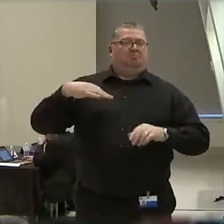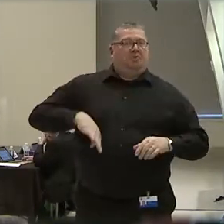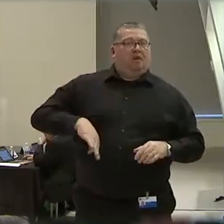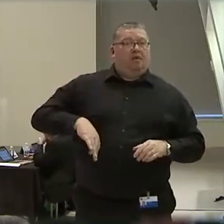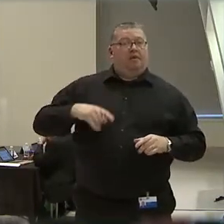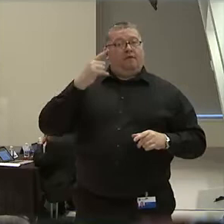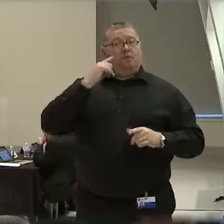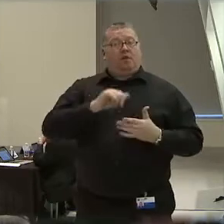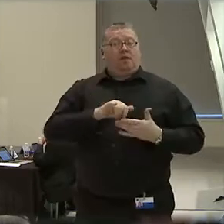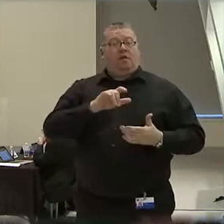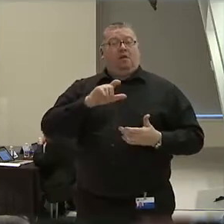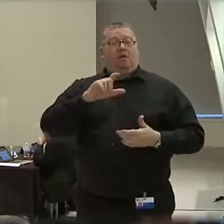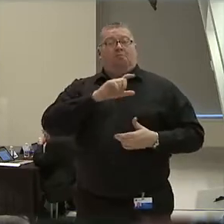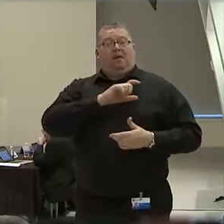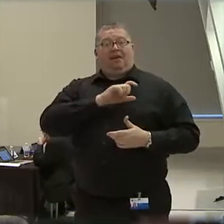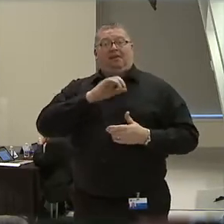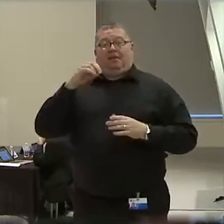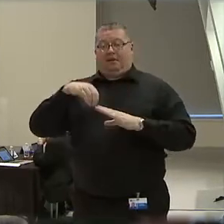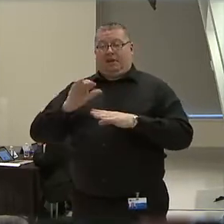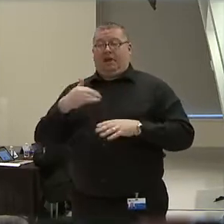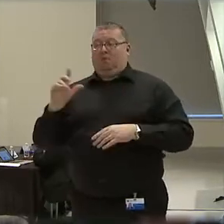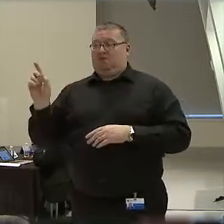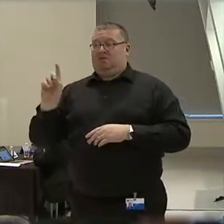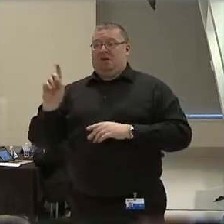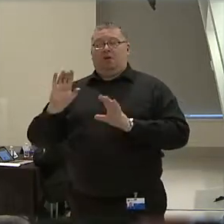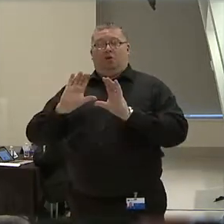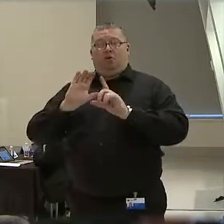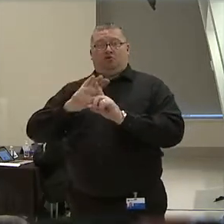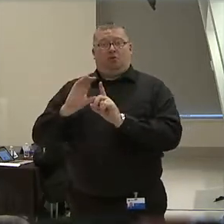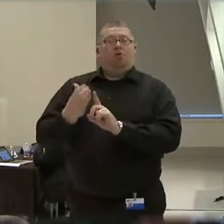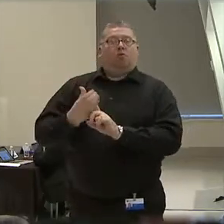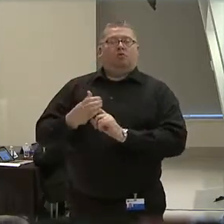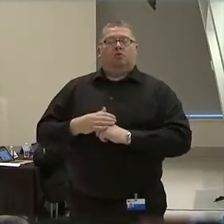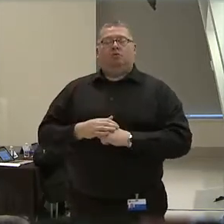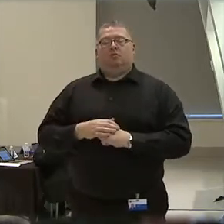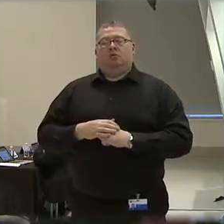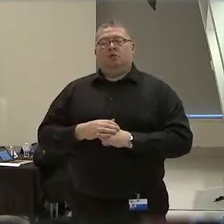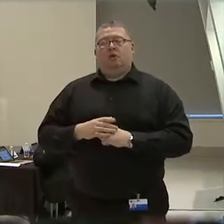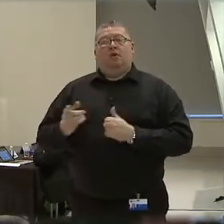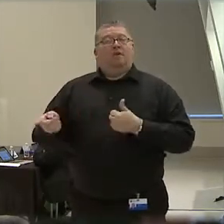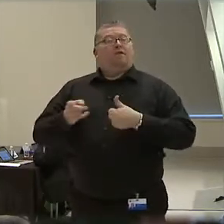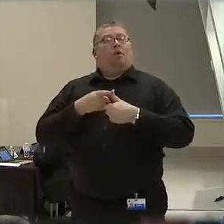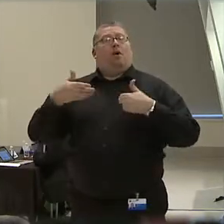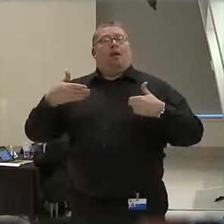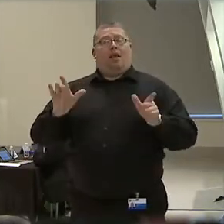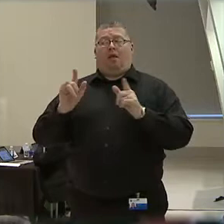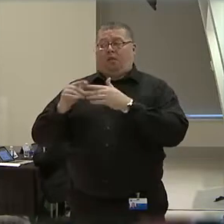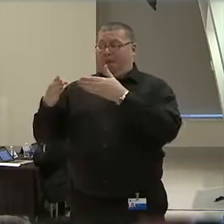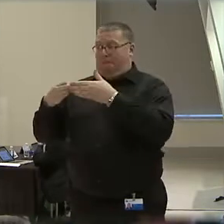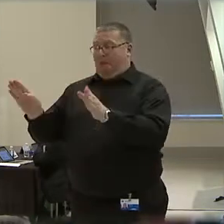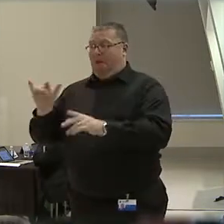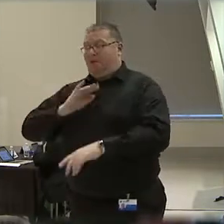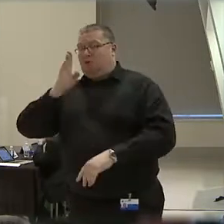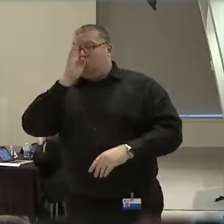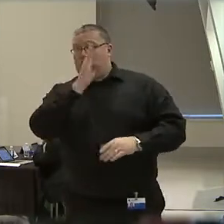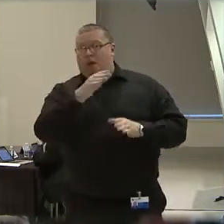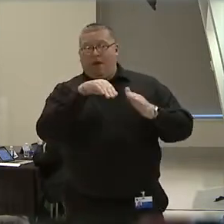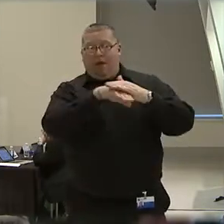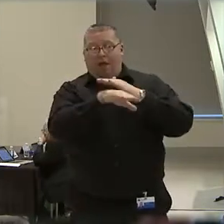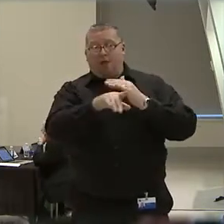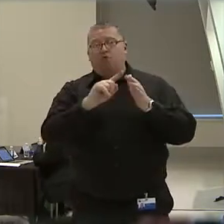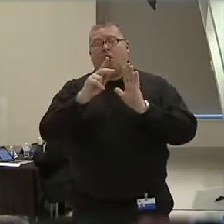in a democratic society. Those are, first, it allows for the public to have direct access to